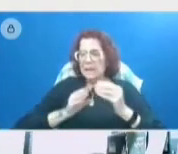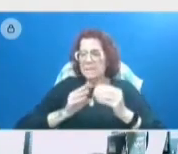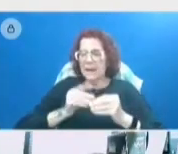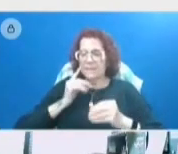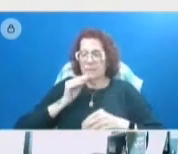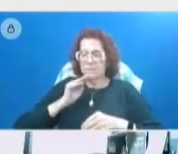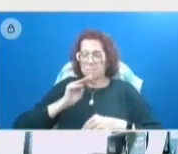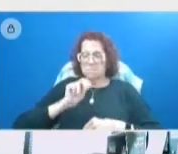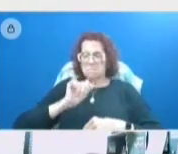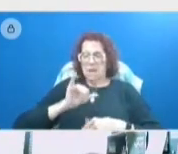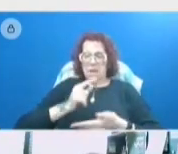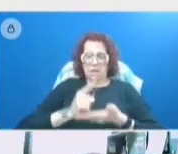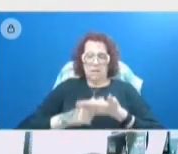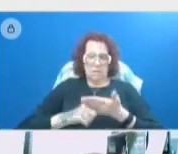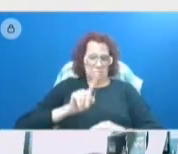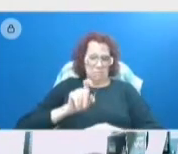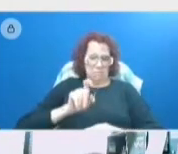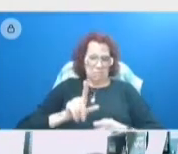We should.